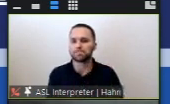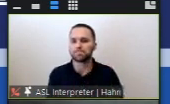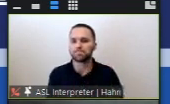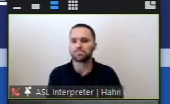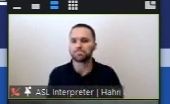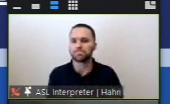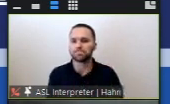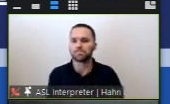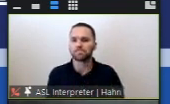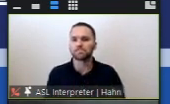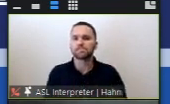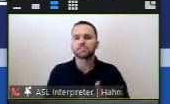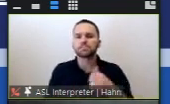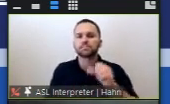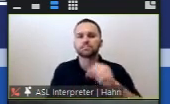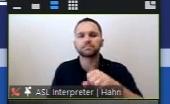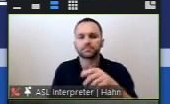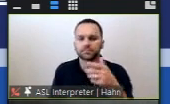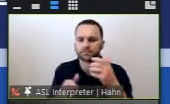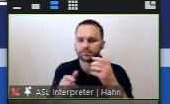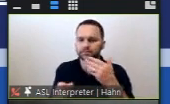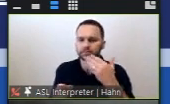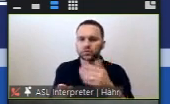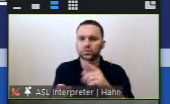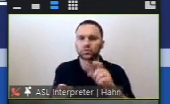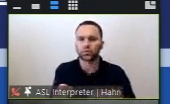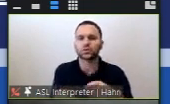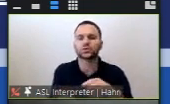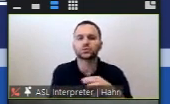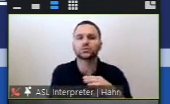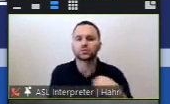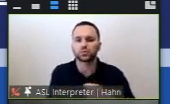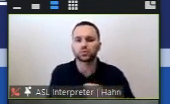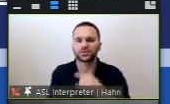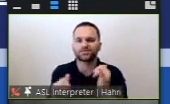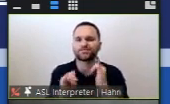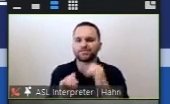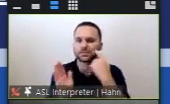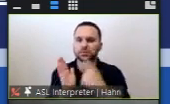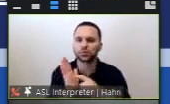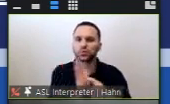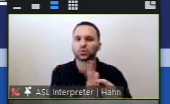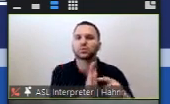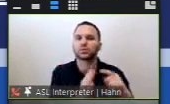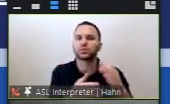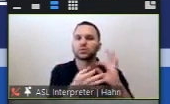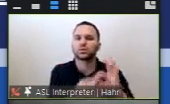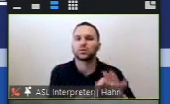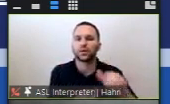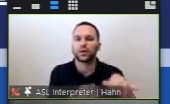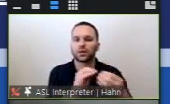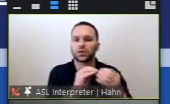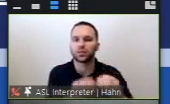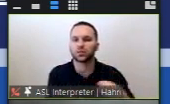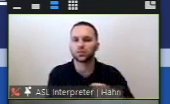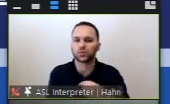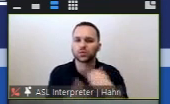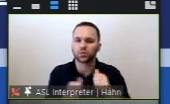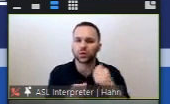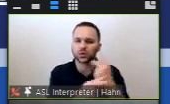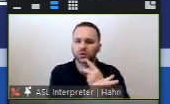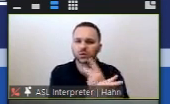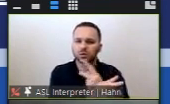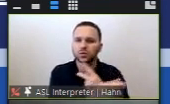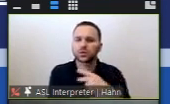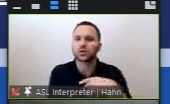Yeah, that's a great question as well, and something we've obviously noticed in the data too, and something that we are trying to explore further. We have a